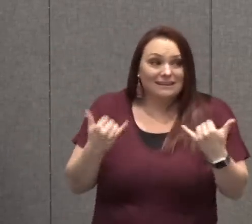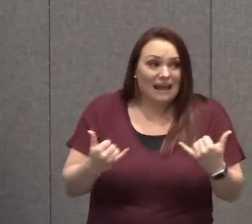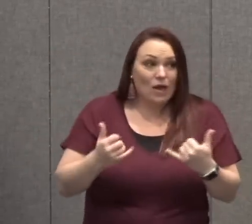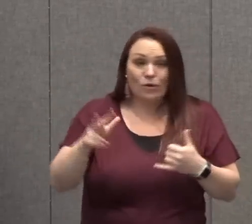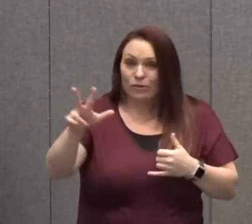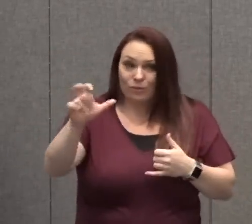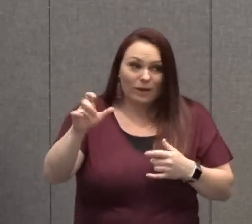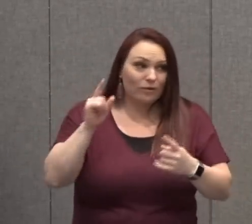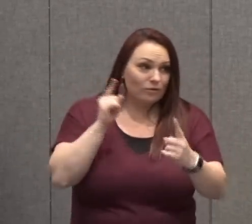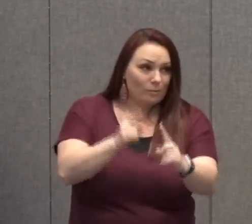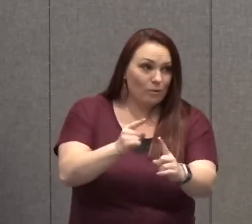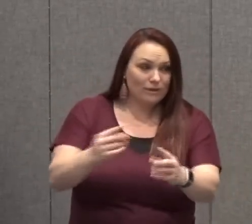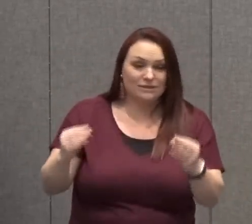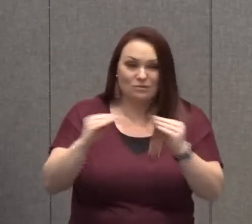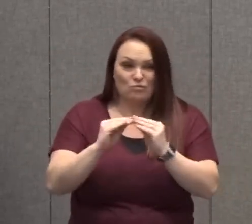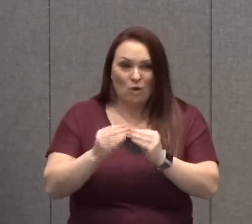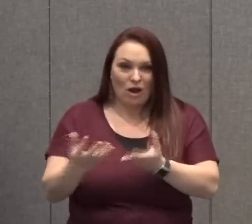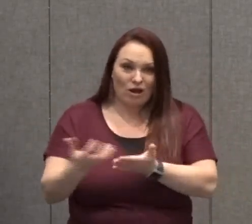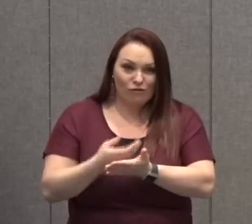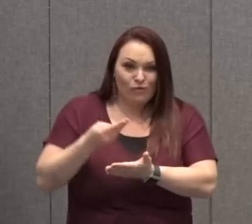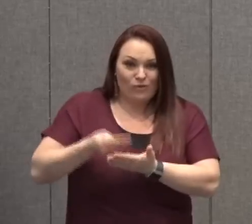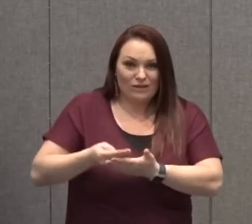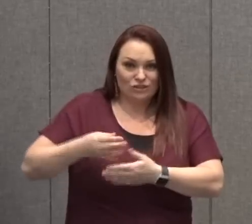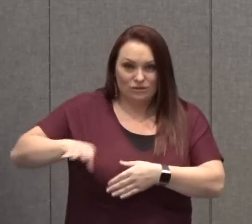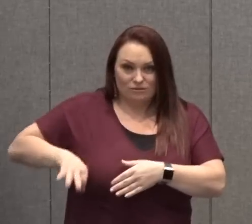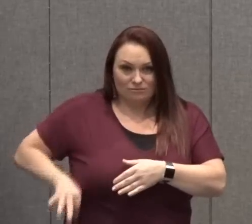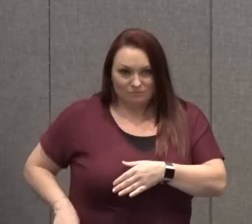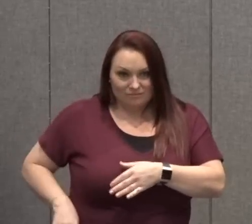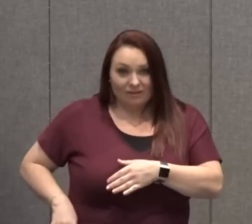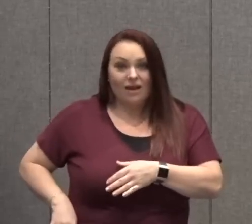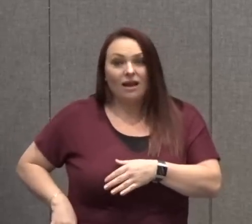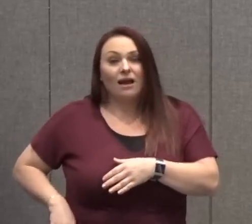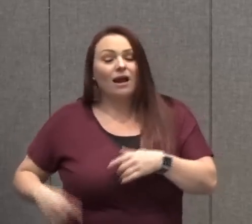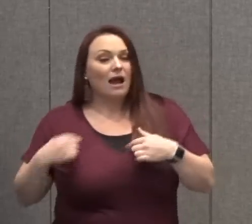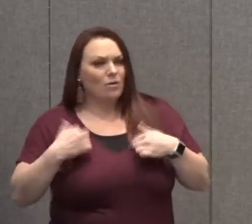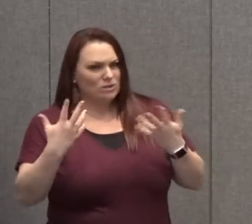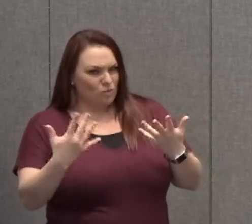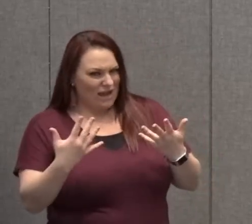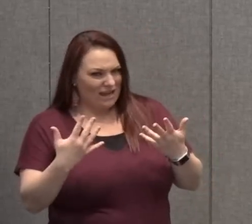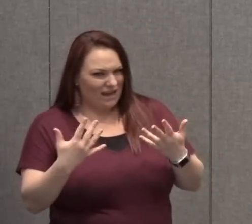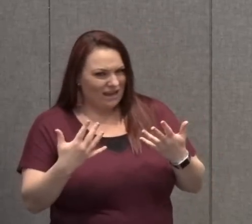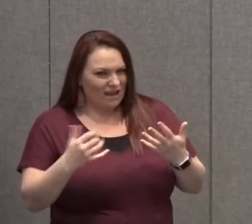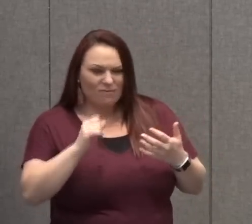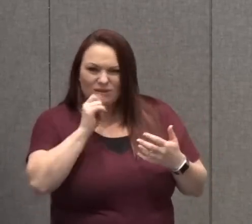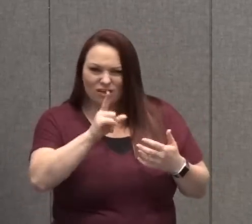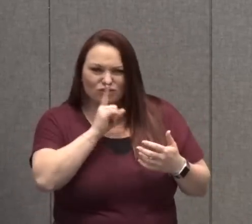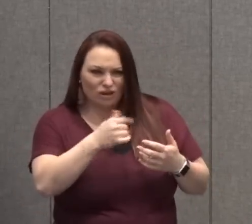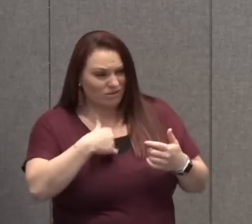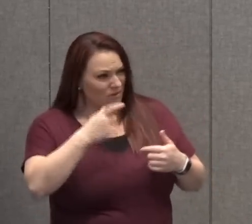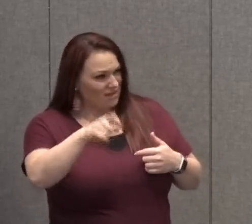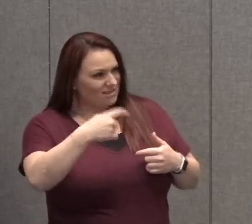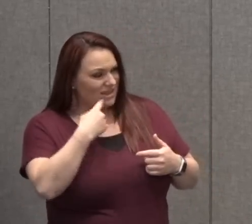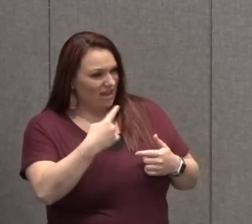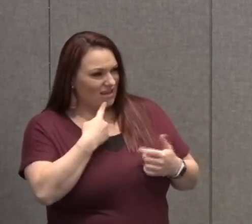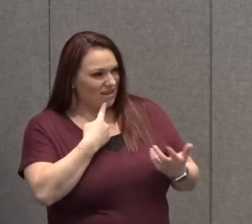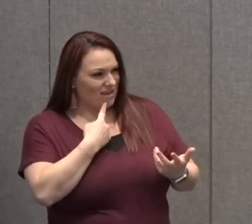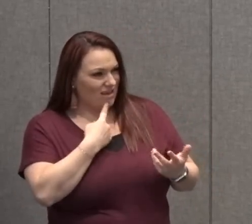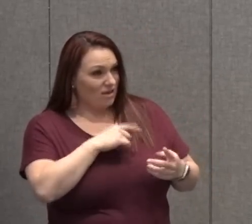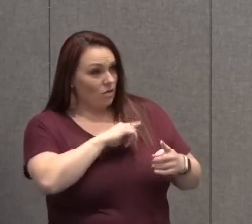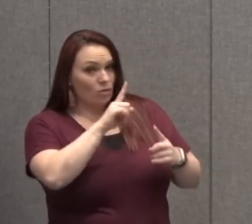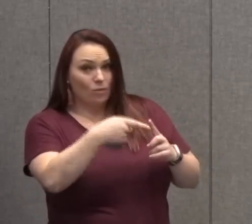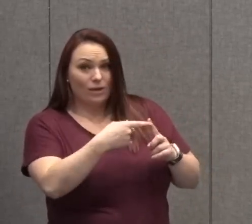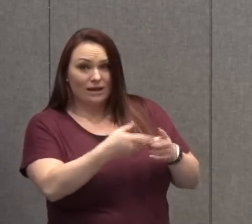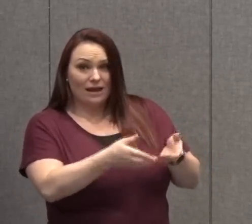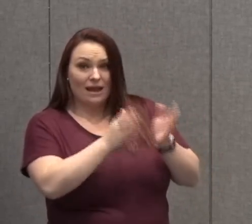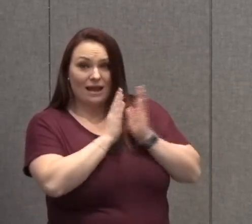300 points richer okay well I was waiting because because I wasn't sure if I was supposed to say when I